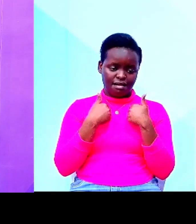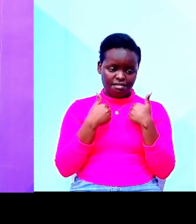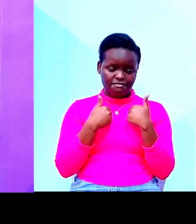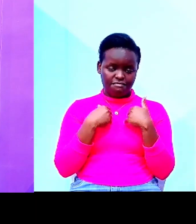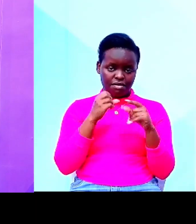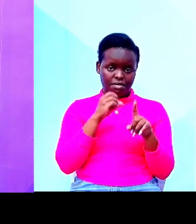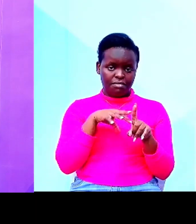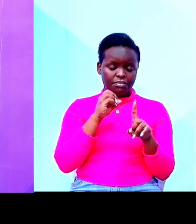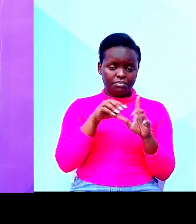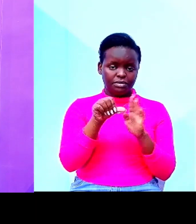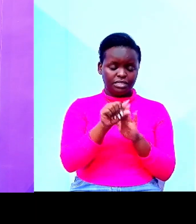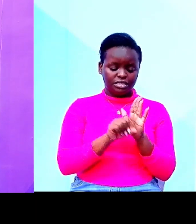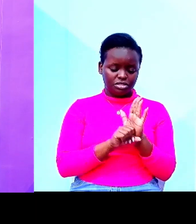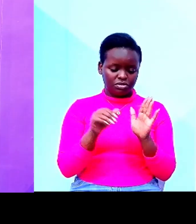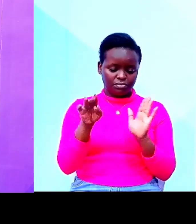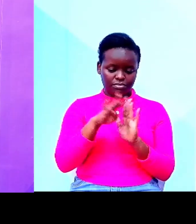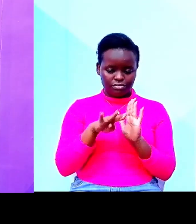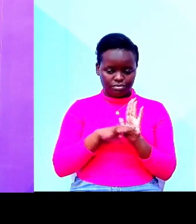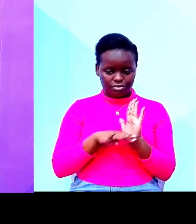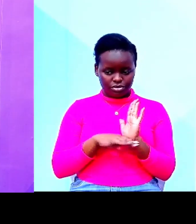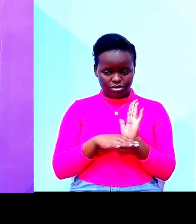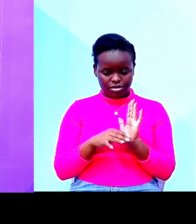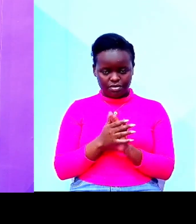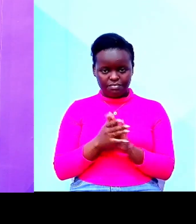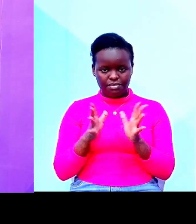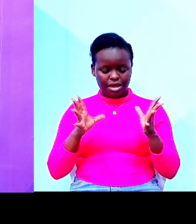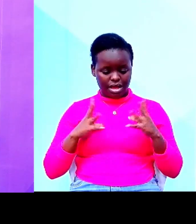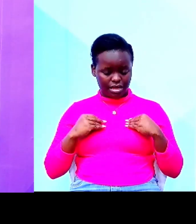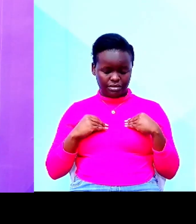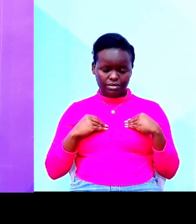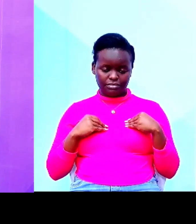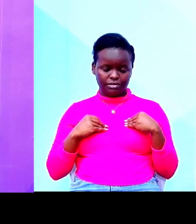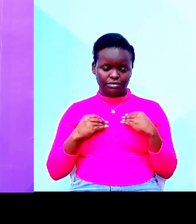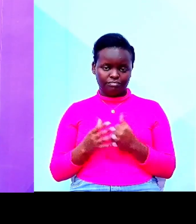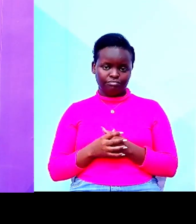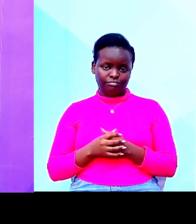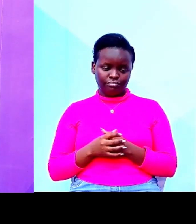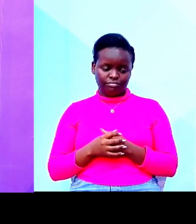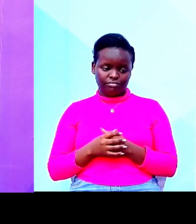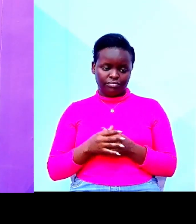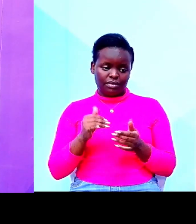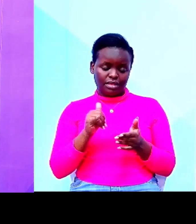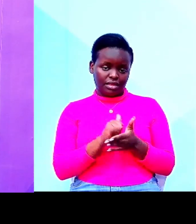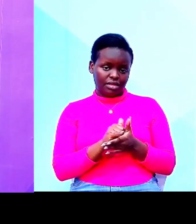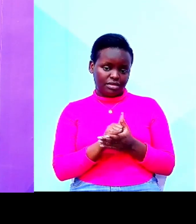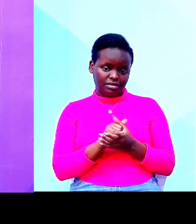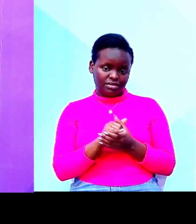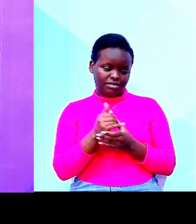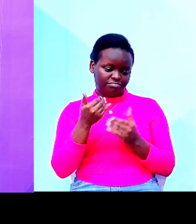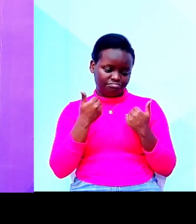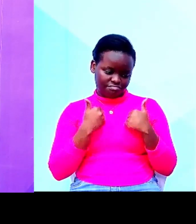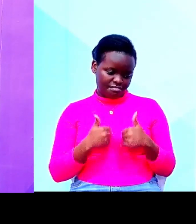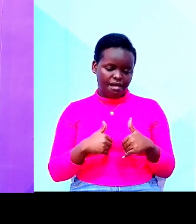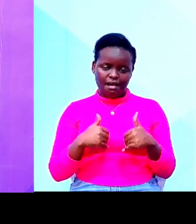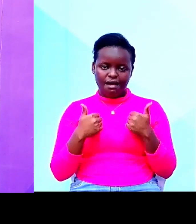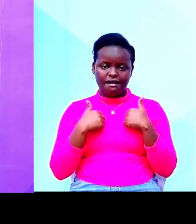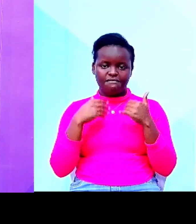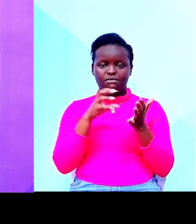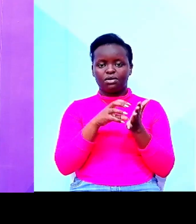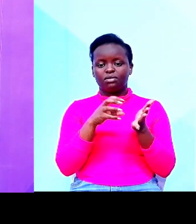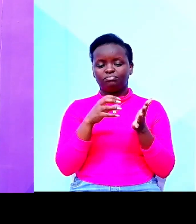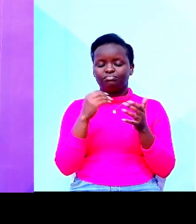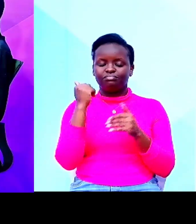mentorship program, and I accepted to that I had the condition and I have to live with